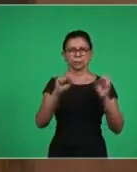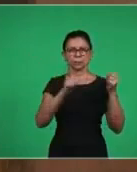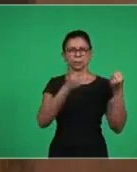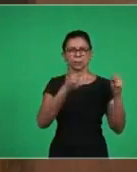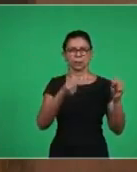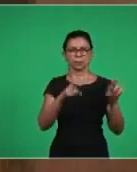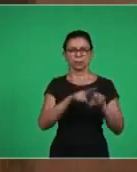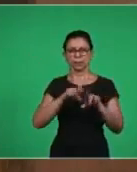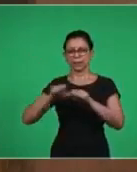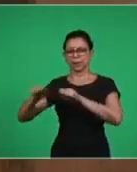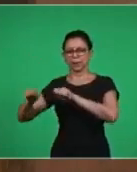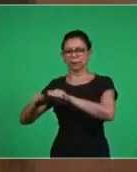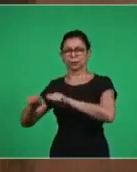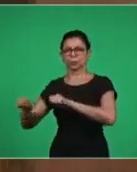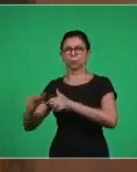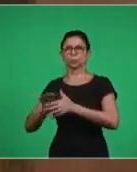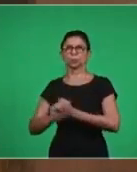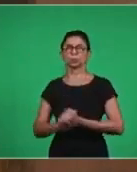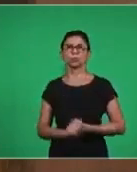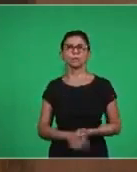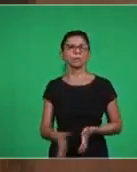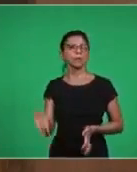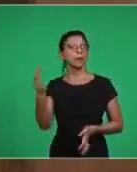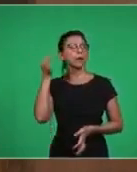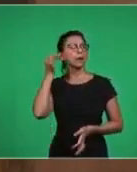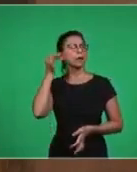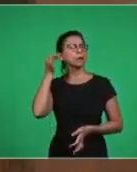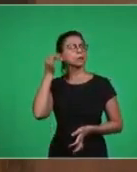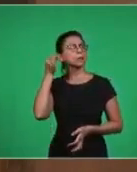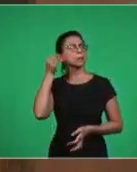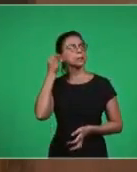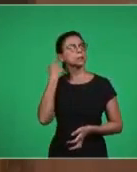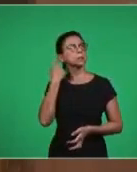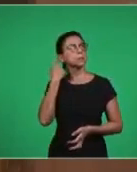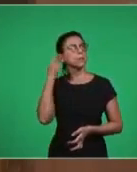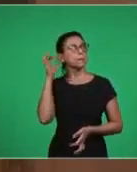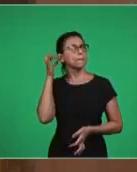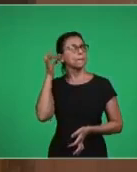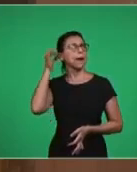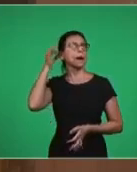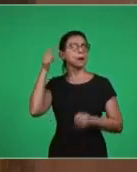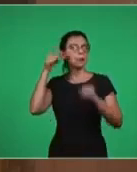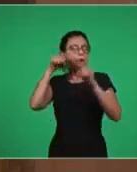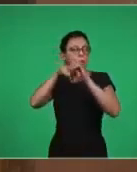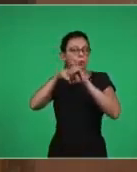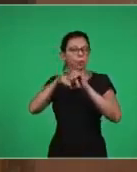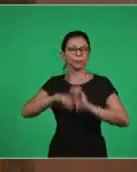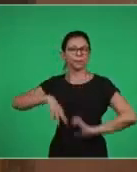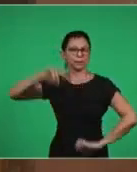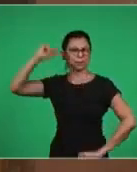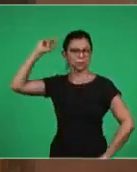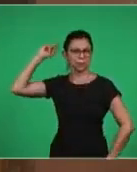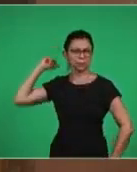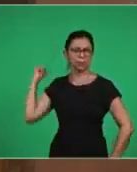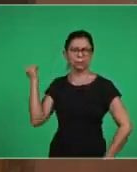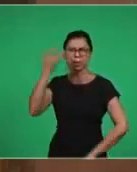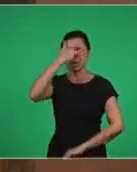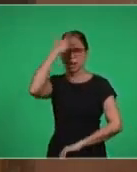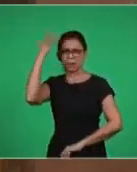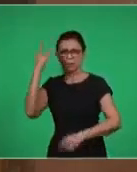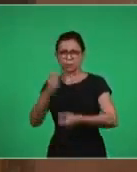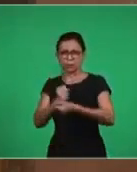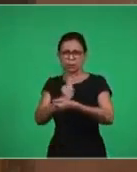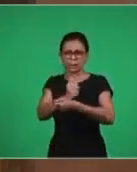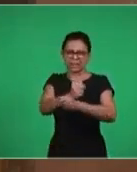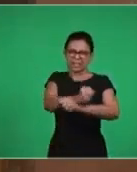of the Apostles, the text that says, they pierced my ears. At the time, the slave, when they